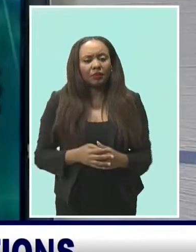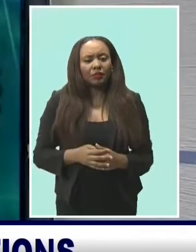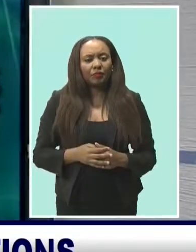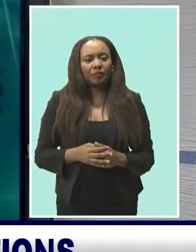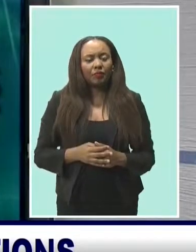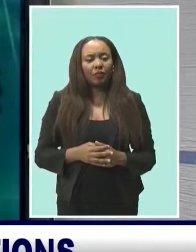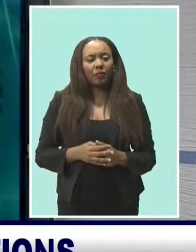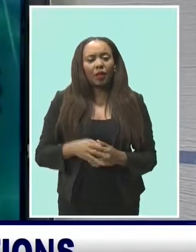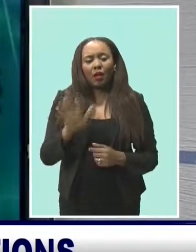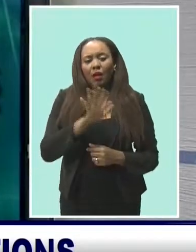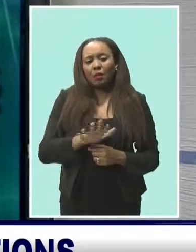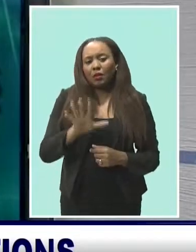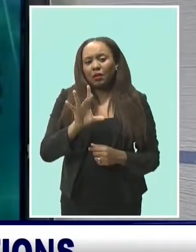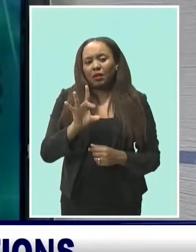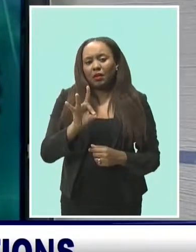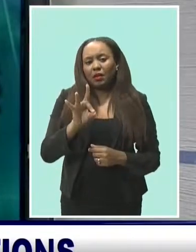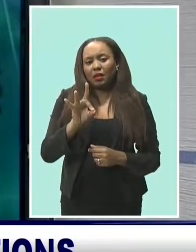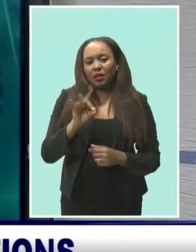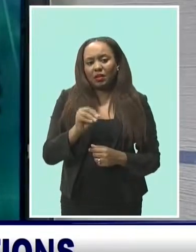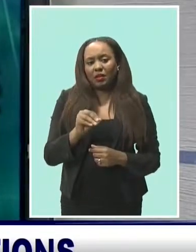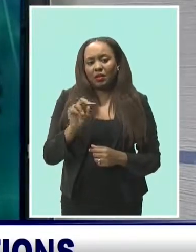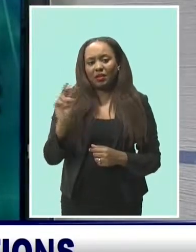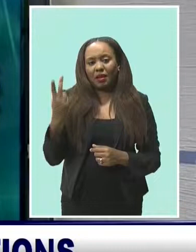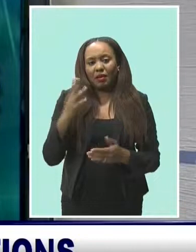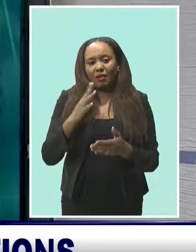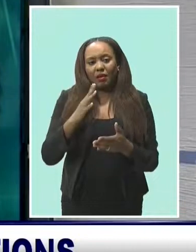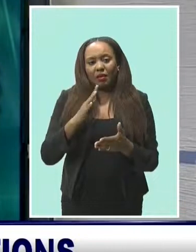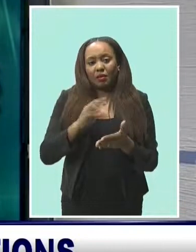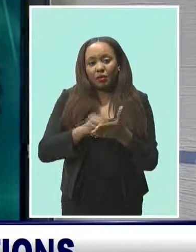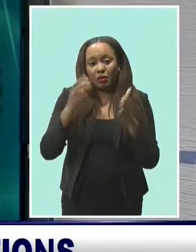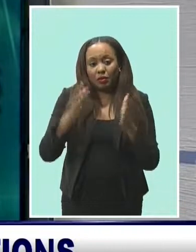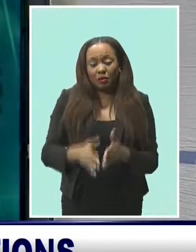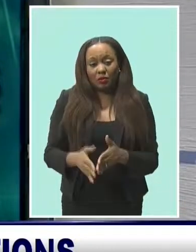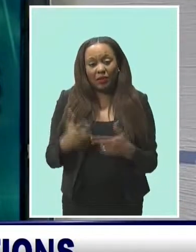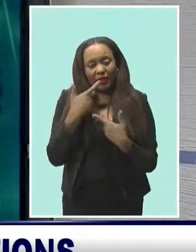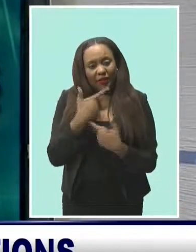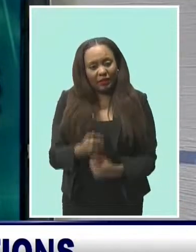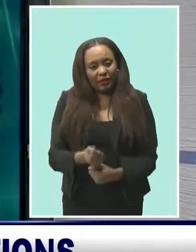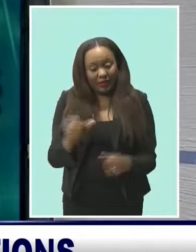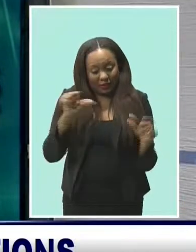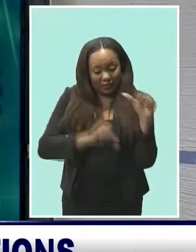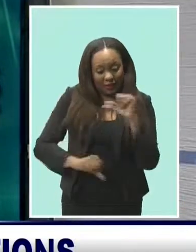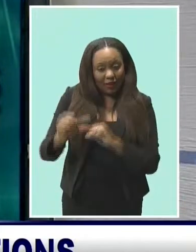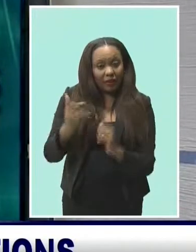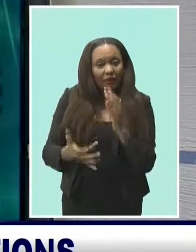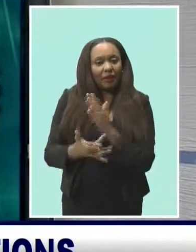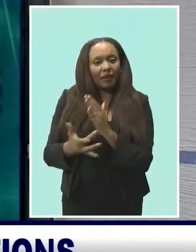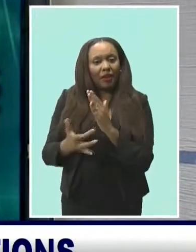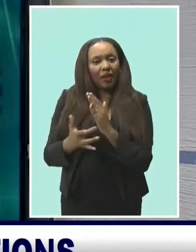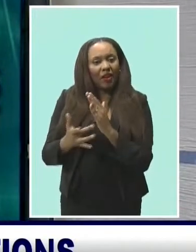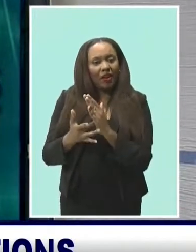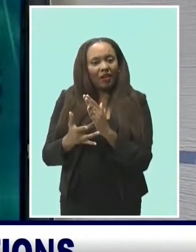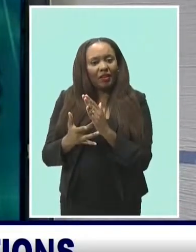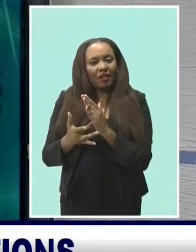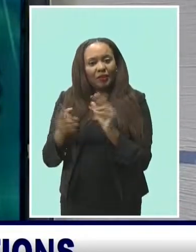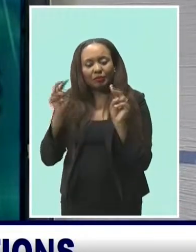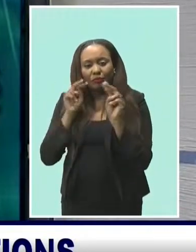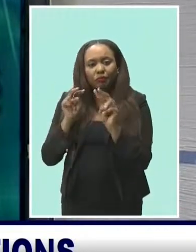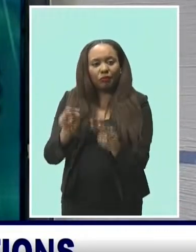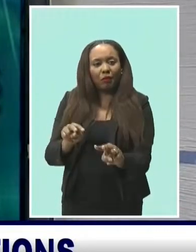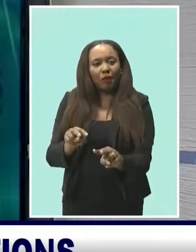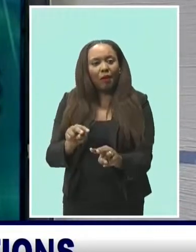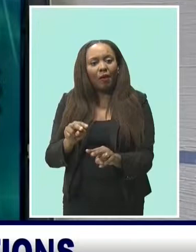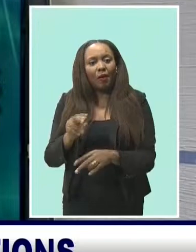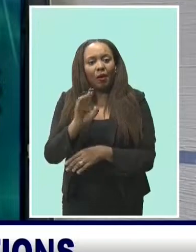About 80 secondary students who are interested in science and technology got the chance to be exposed to the island's leading fintech